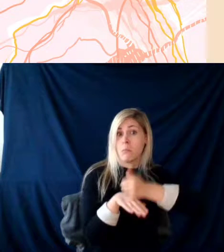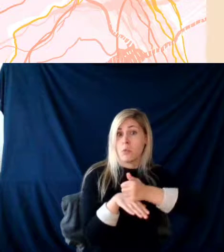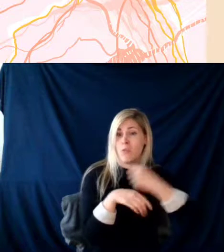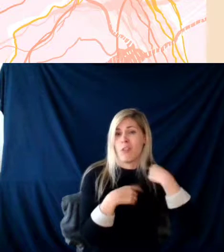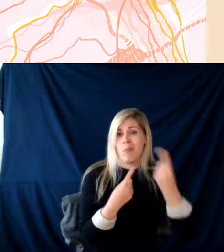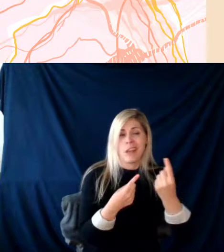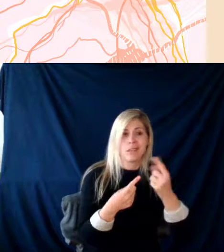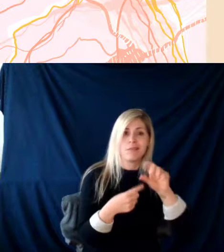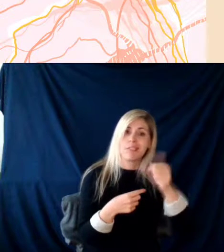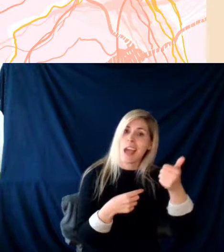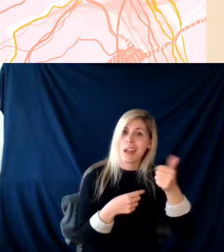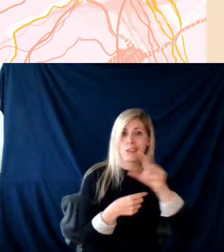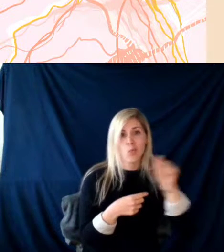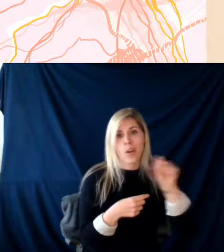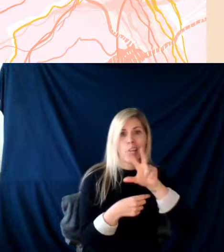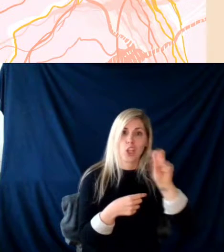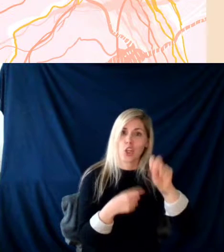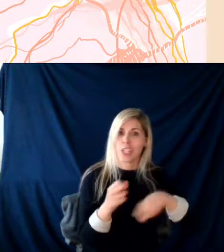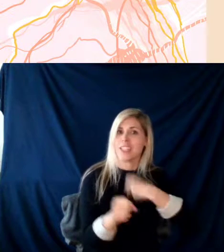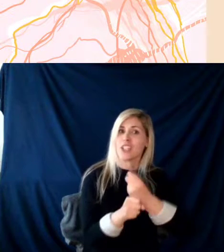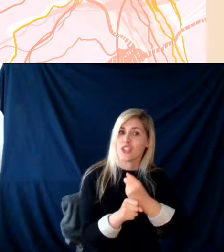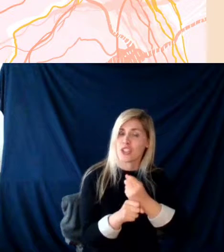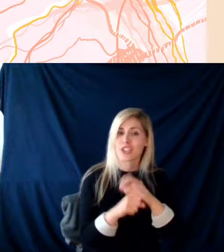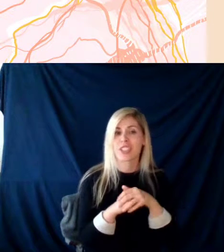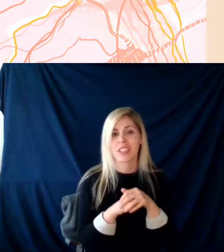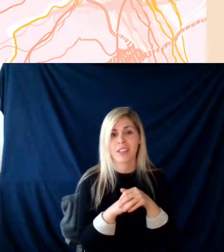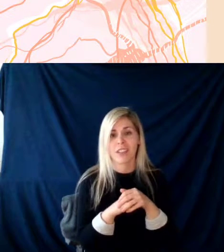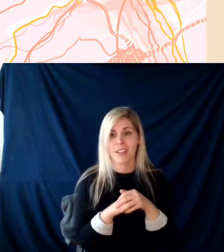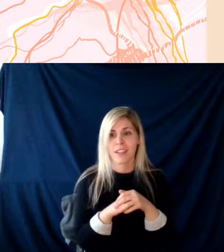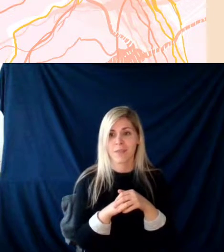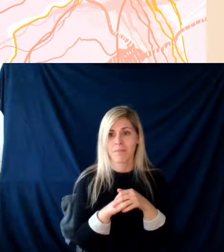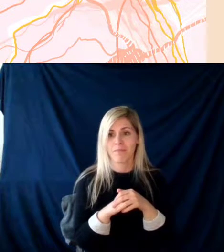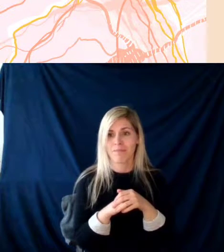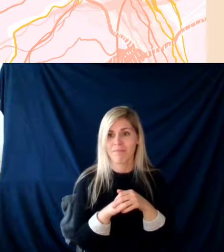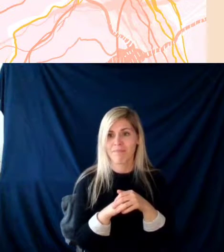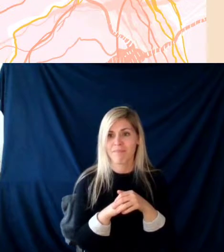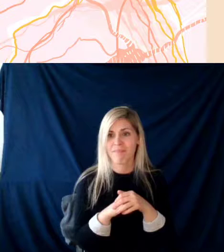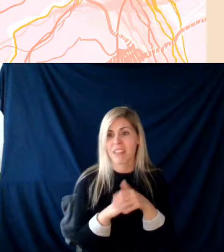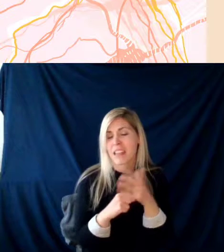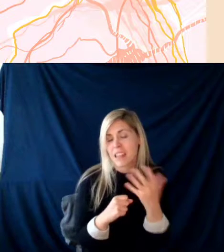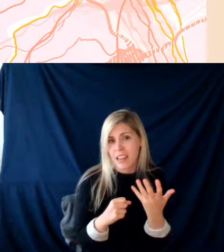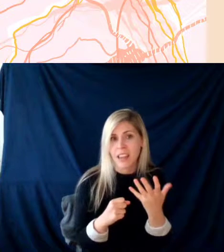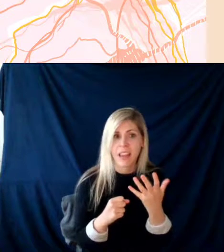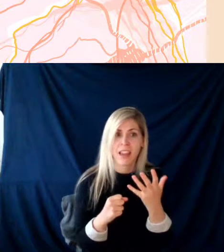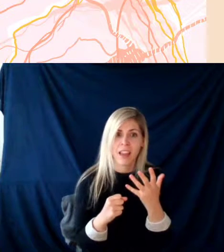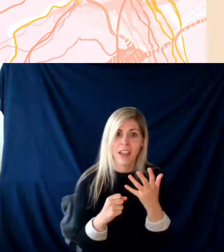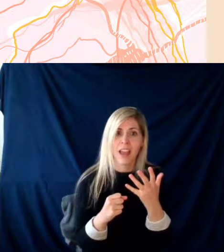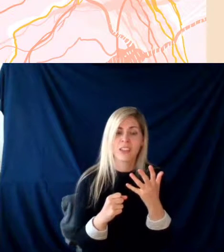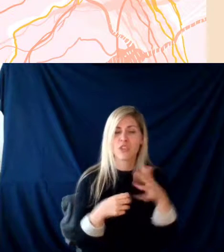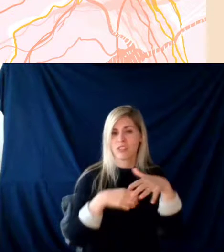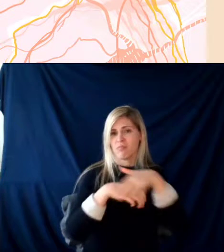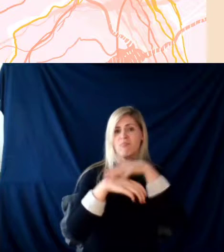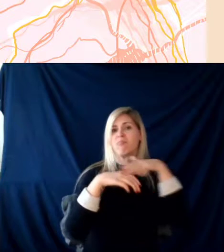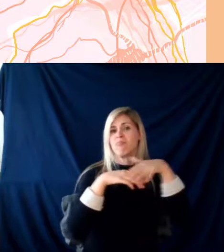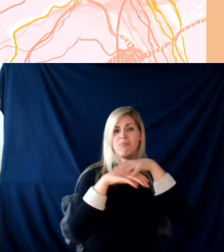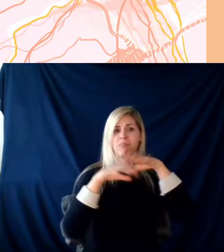the past 10, 20, 30 years, and at a very high